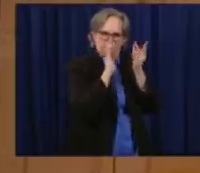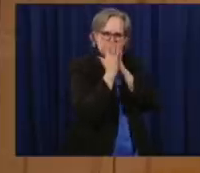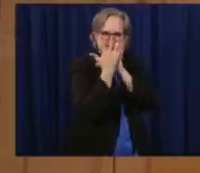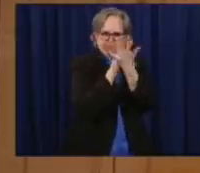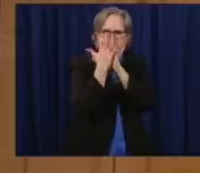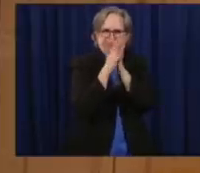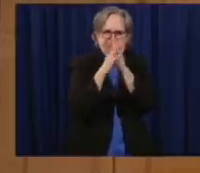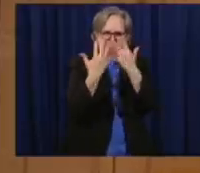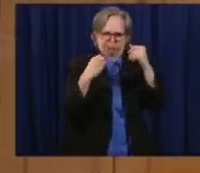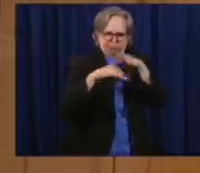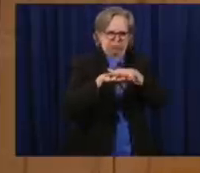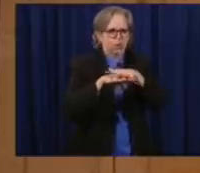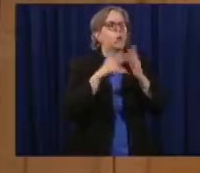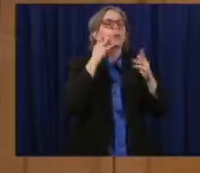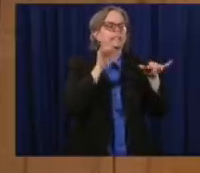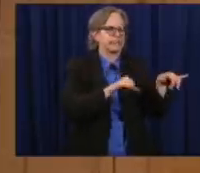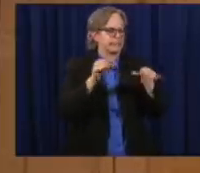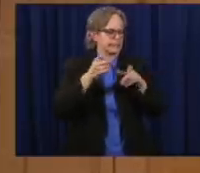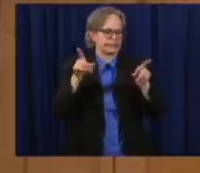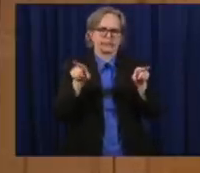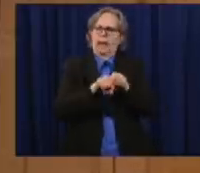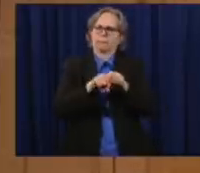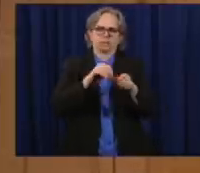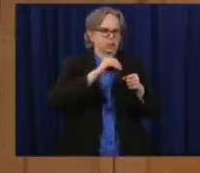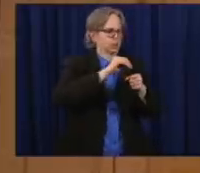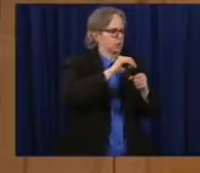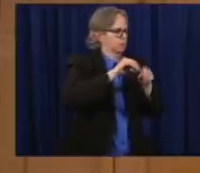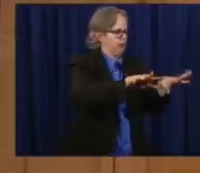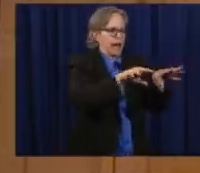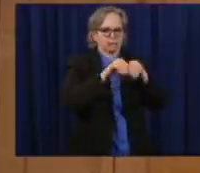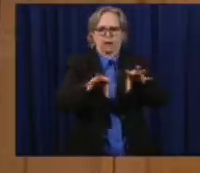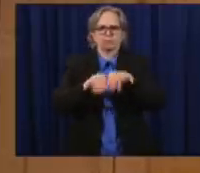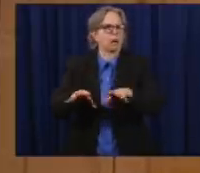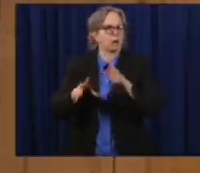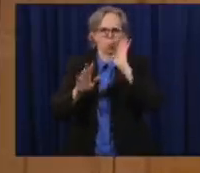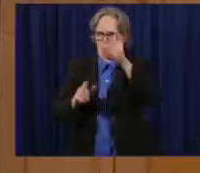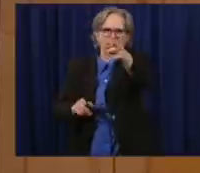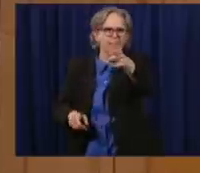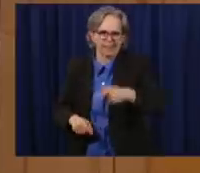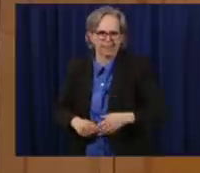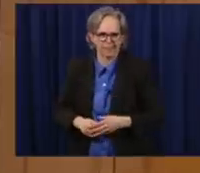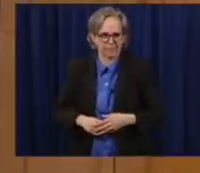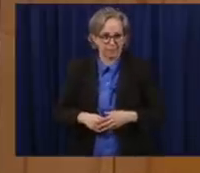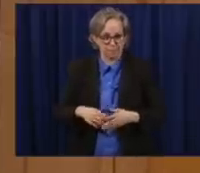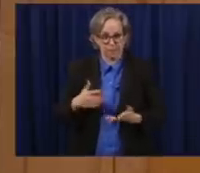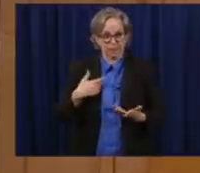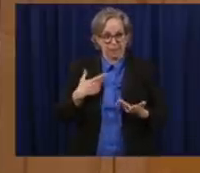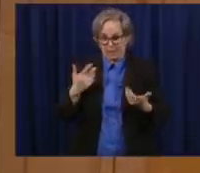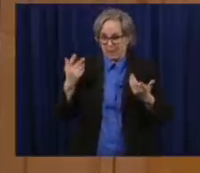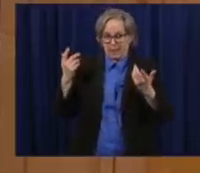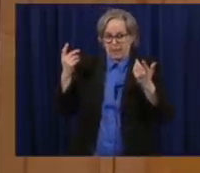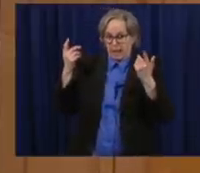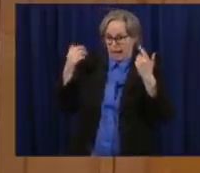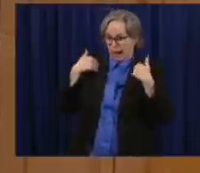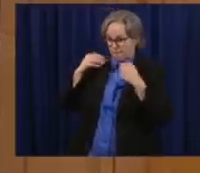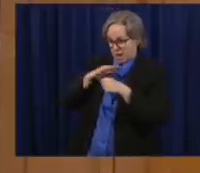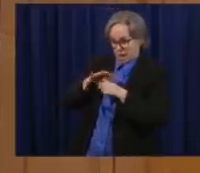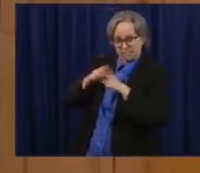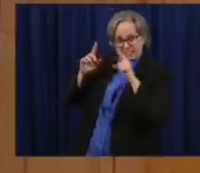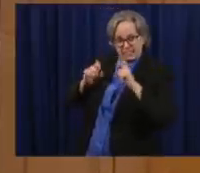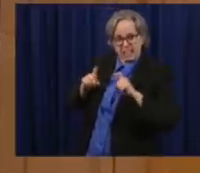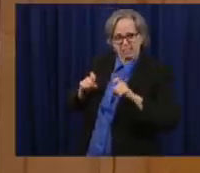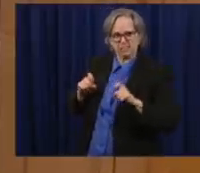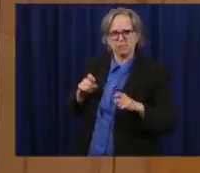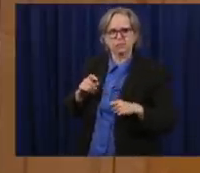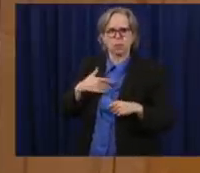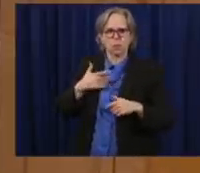of spread. And again, when we have enough testing, we're working right now, as we've talked about, on doing some surveillance where we